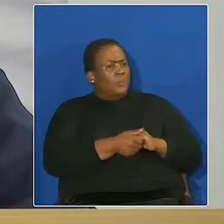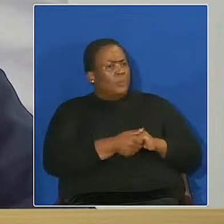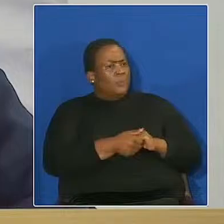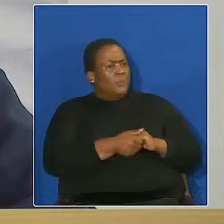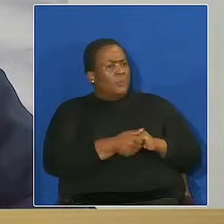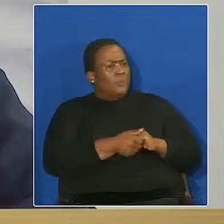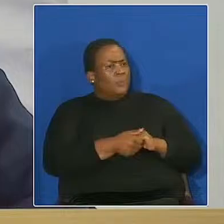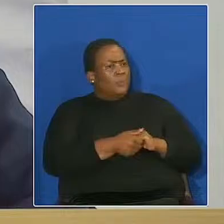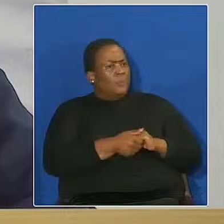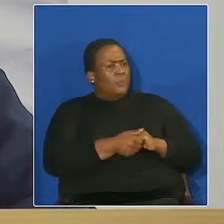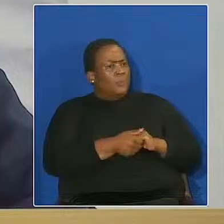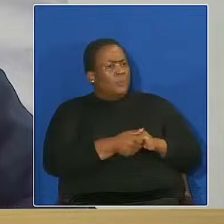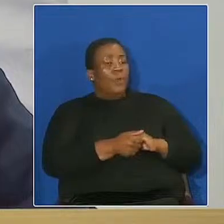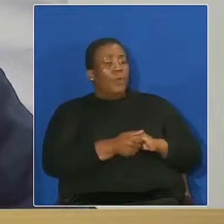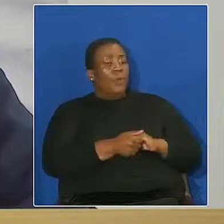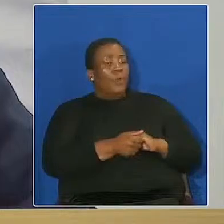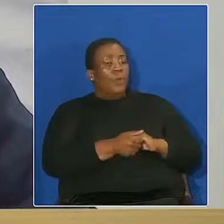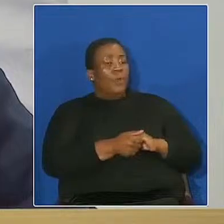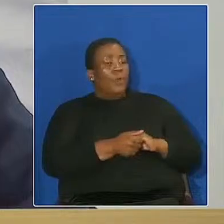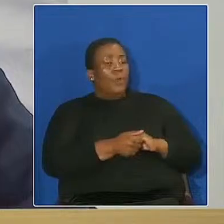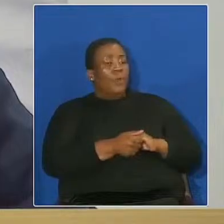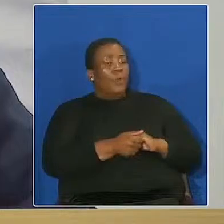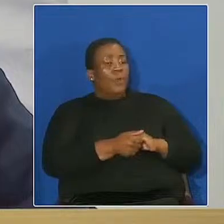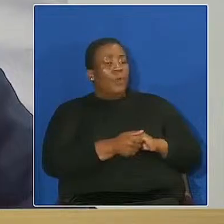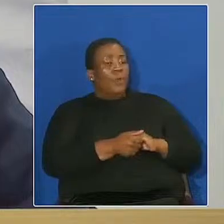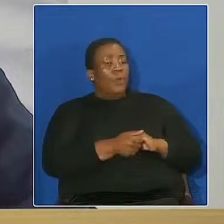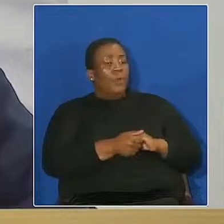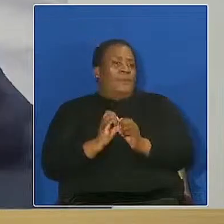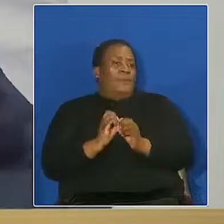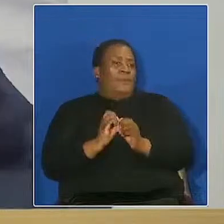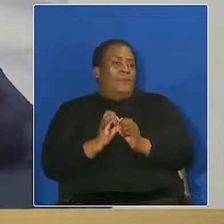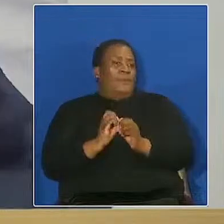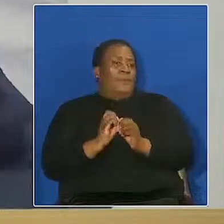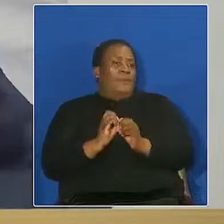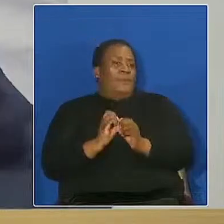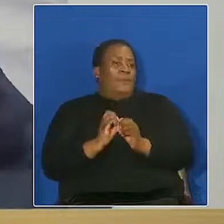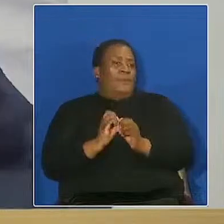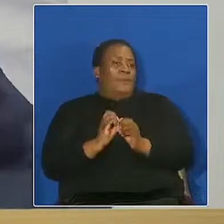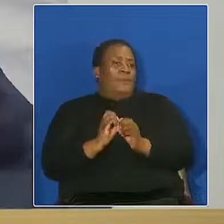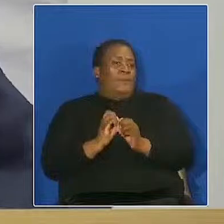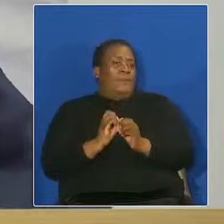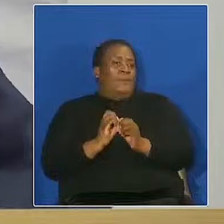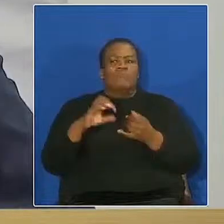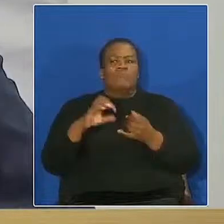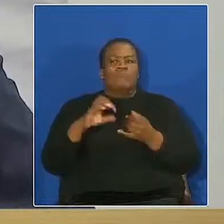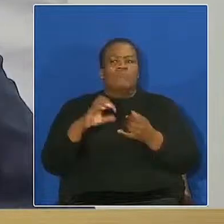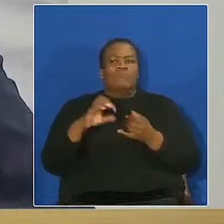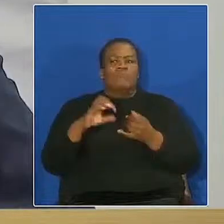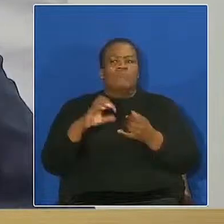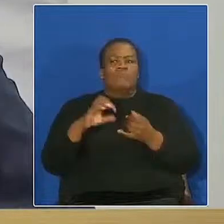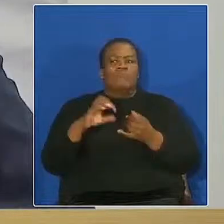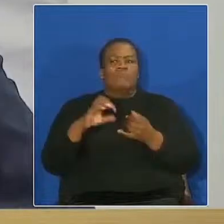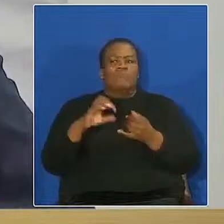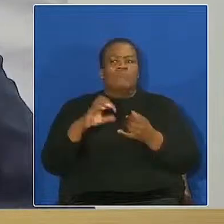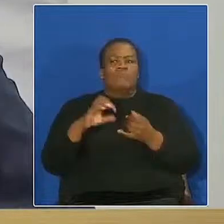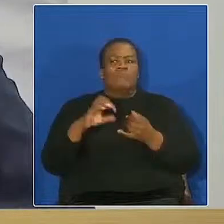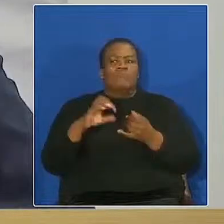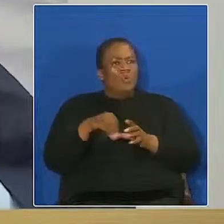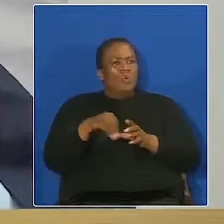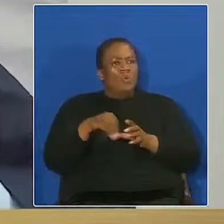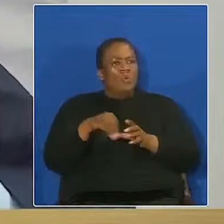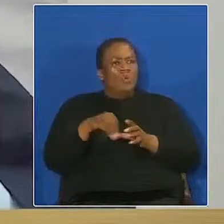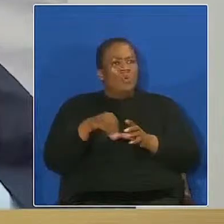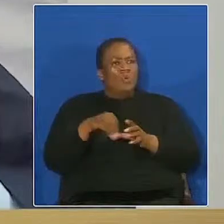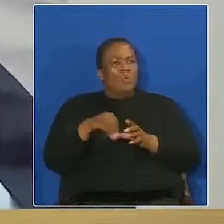will assist. There's been lots of attempts with the messages, even the roping in of the chief of